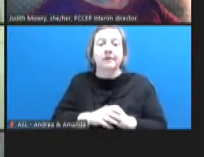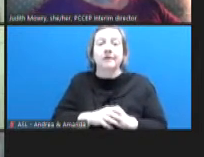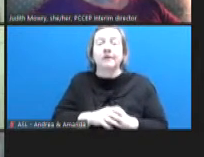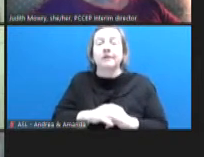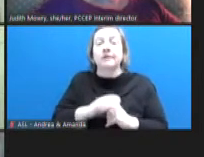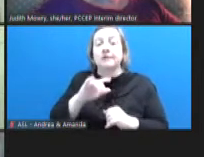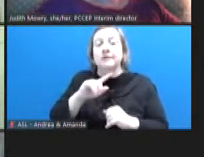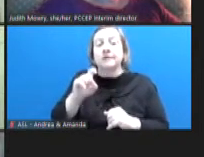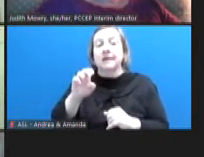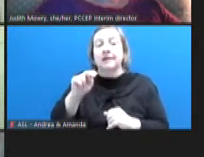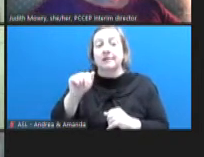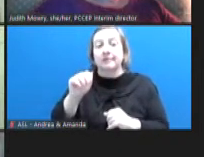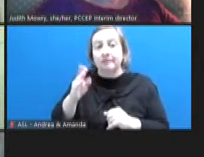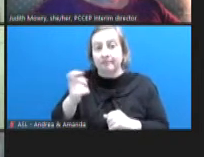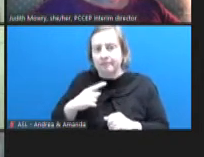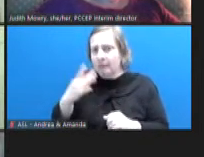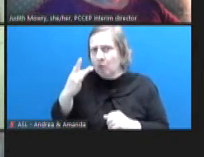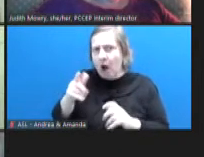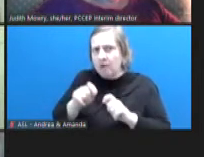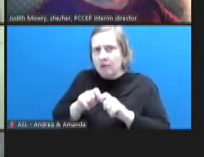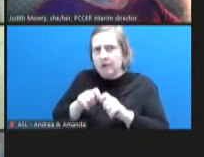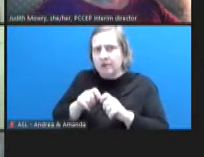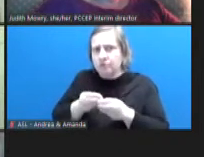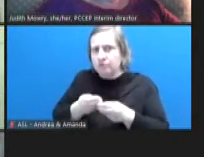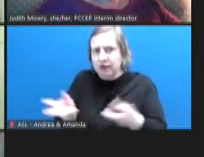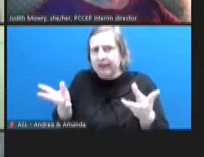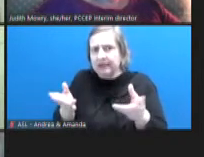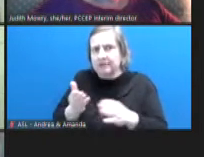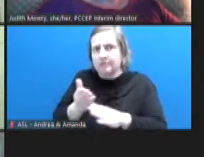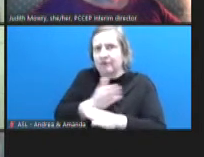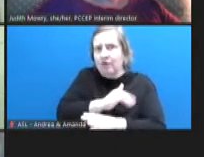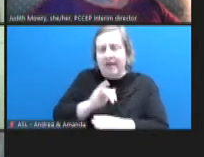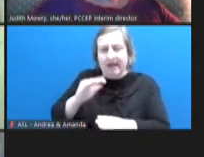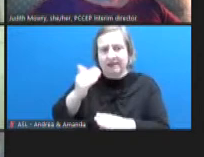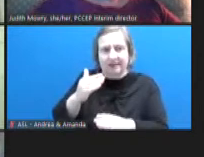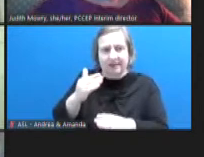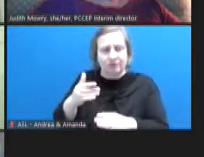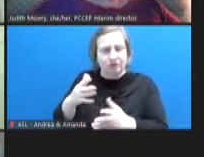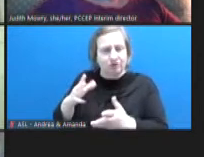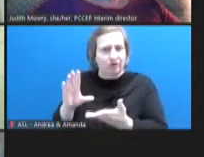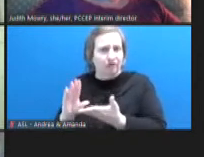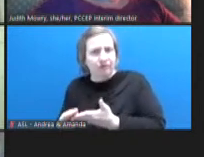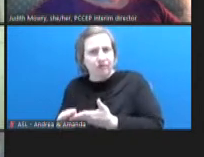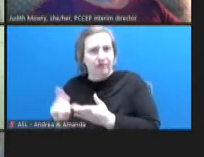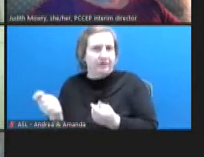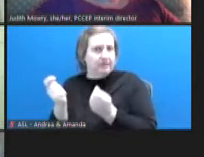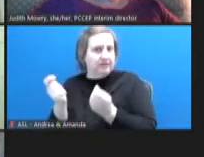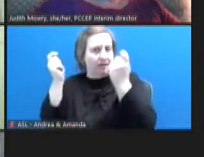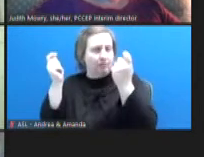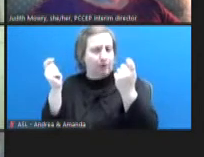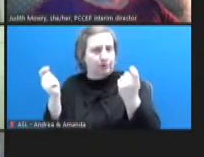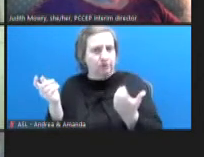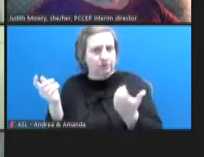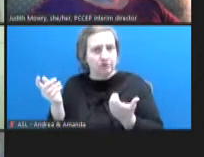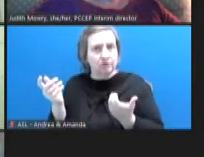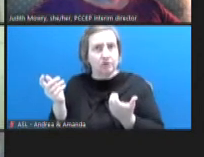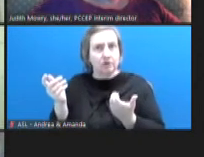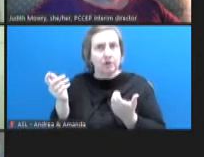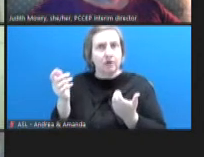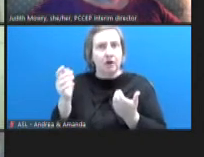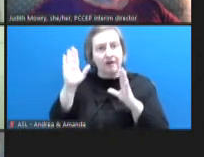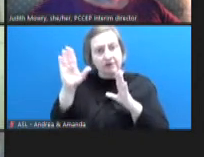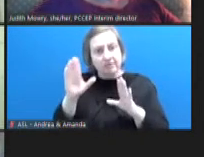asked me about why did we release it just before that. It seemed to undercut the celebration of, an